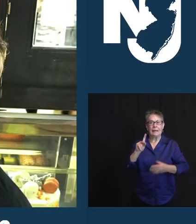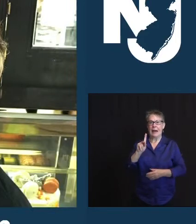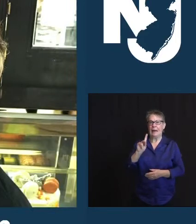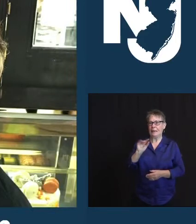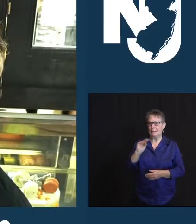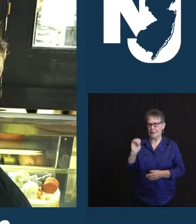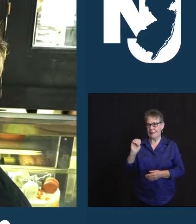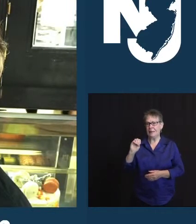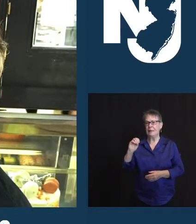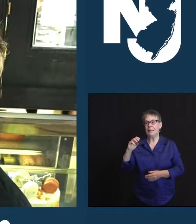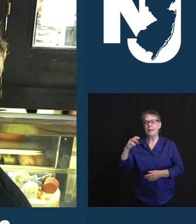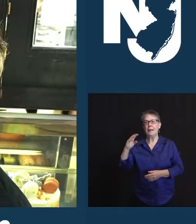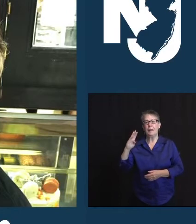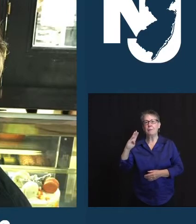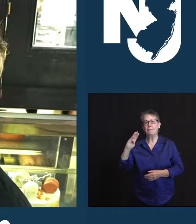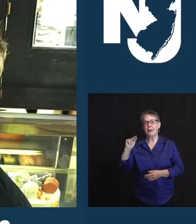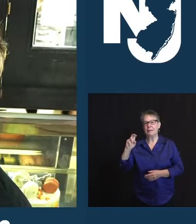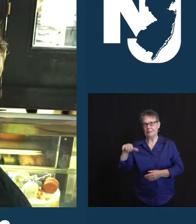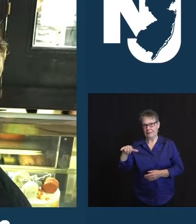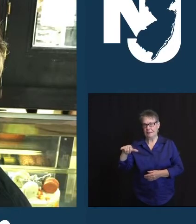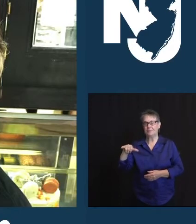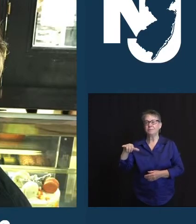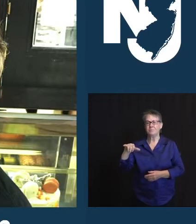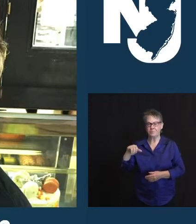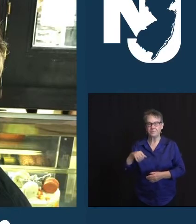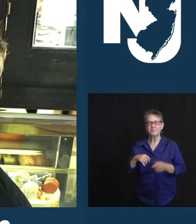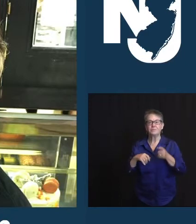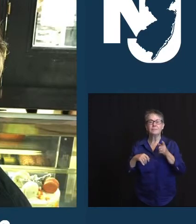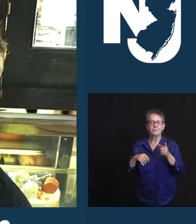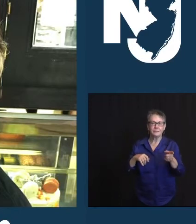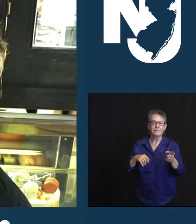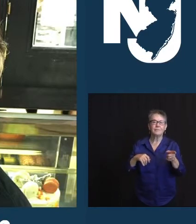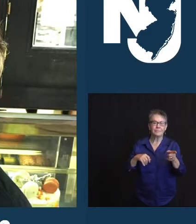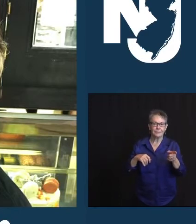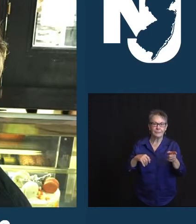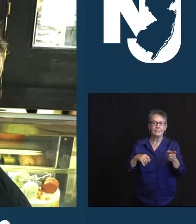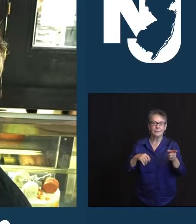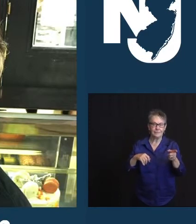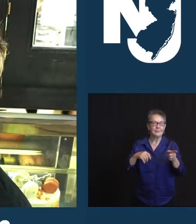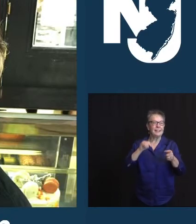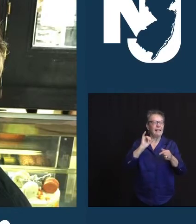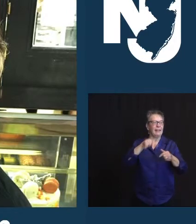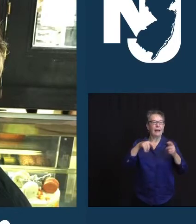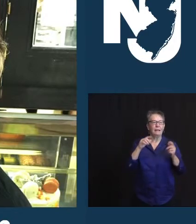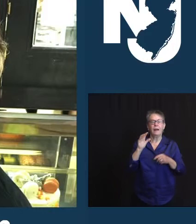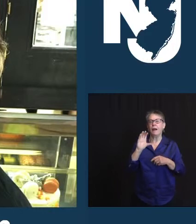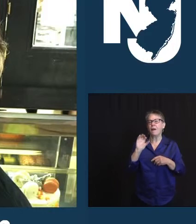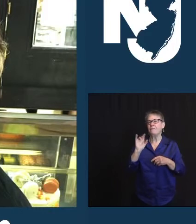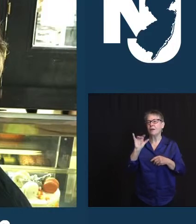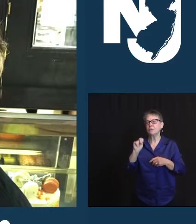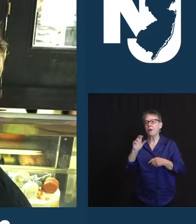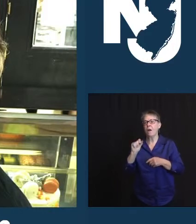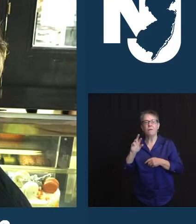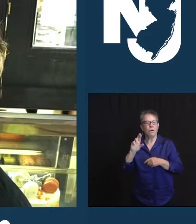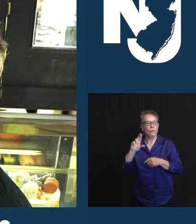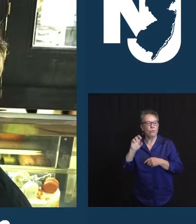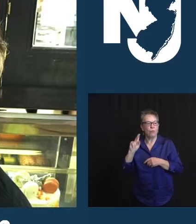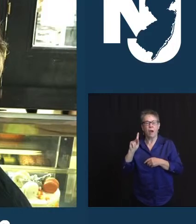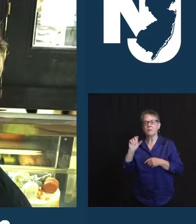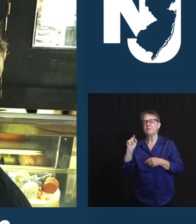shop, Confections of a Rock Star, where everything is made from scratch and everything has a bit of rock and roll